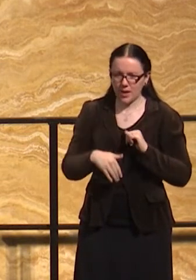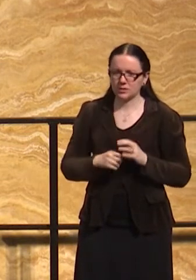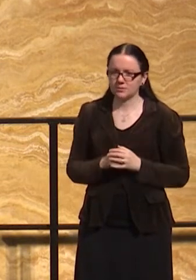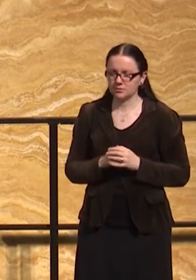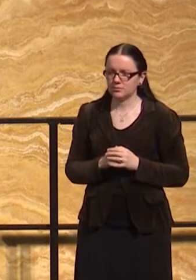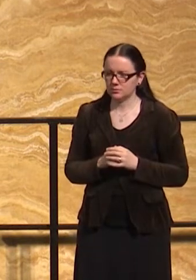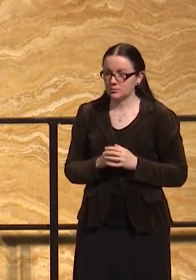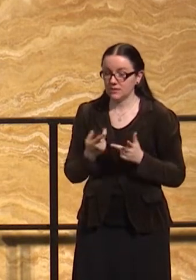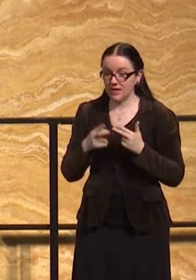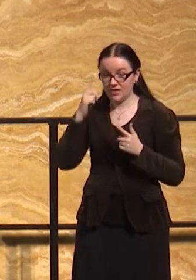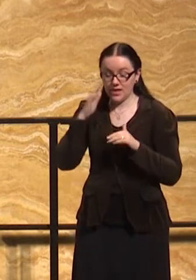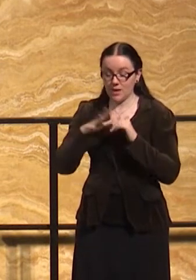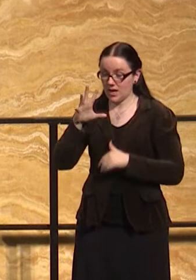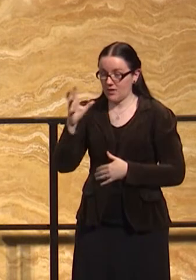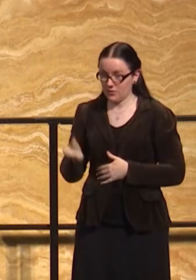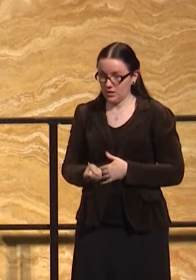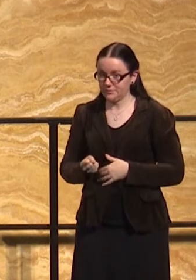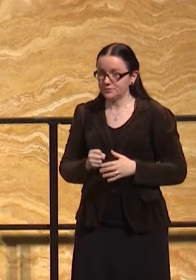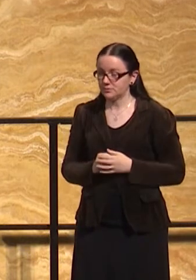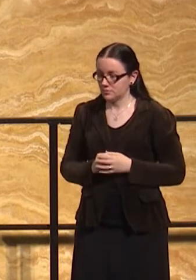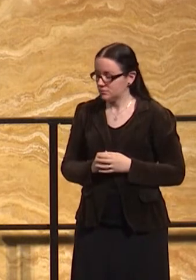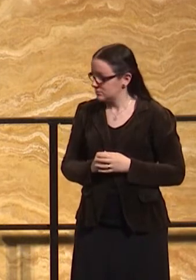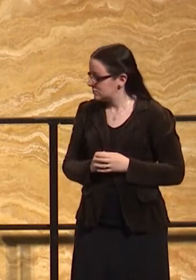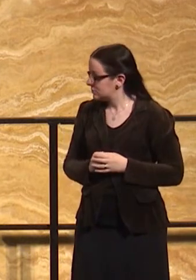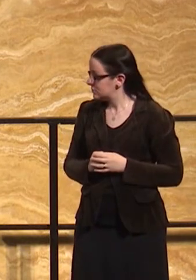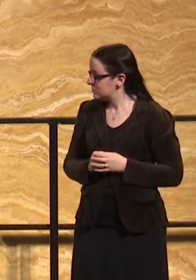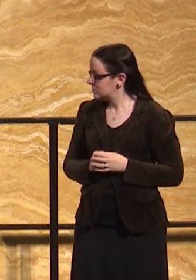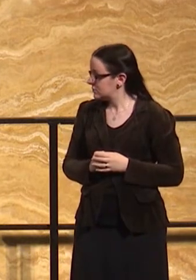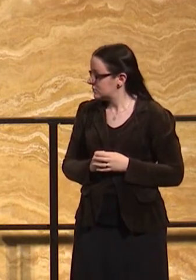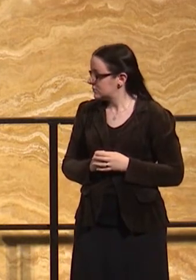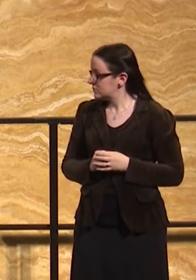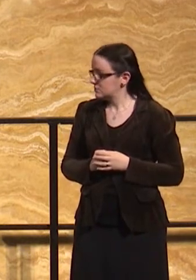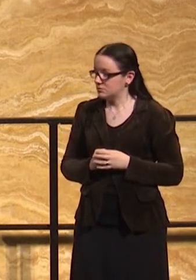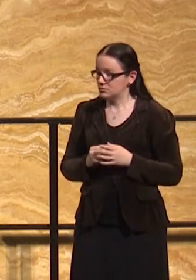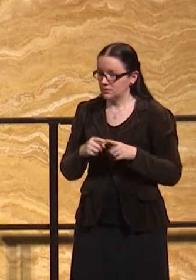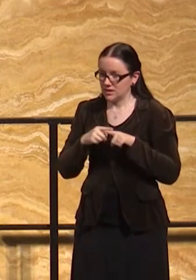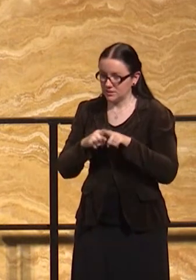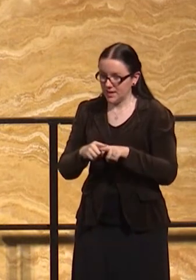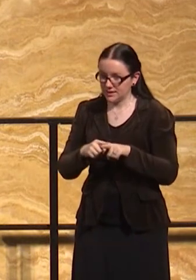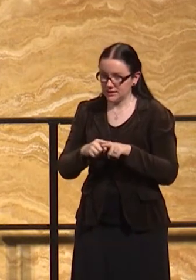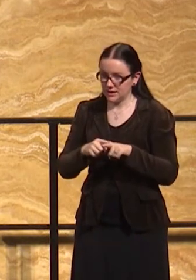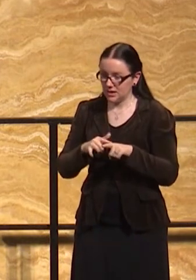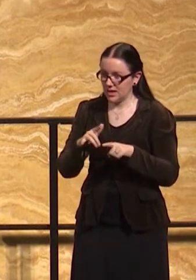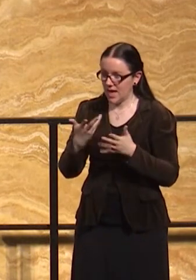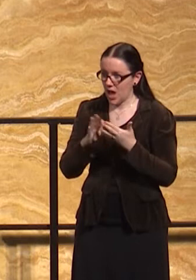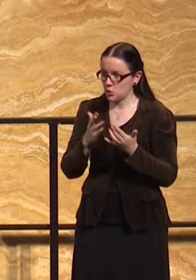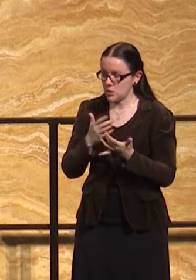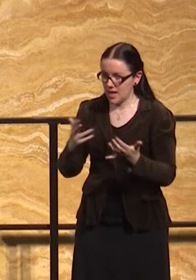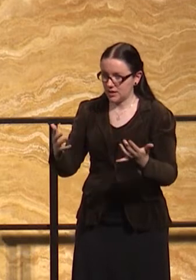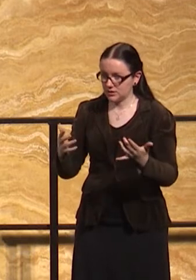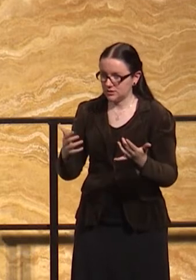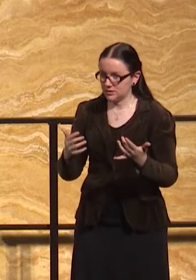continent of Africa, for example, they're probably what? Depending on what you're counting, 7 or 8